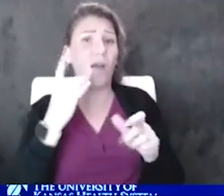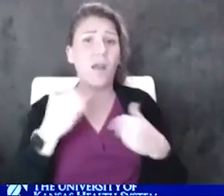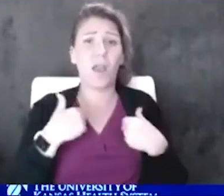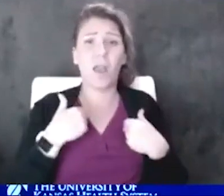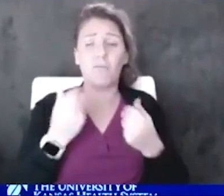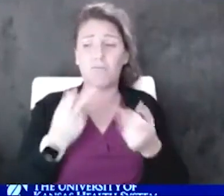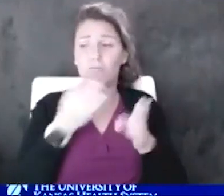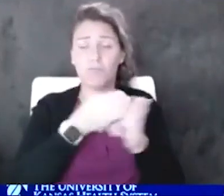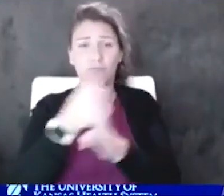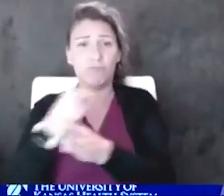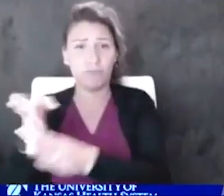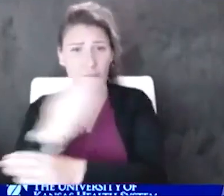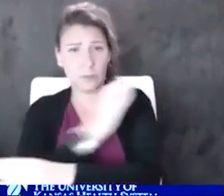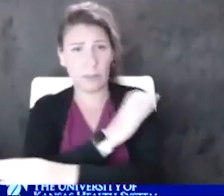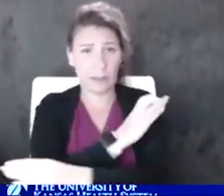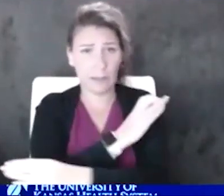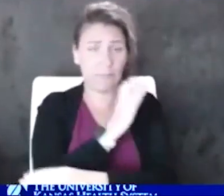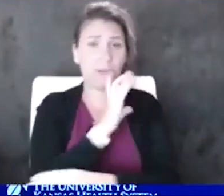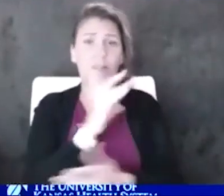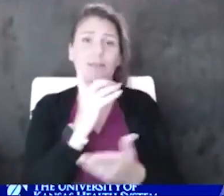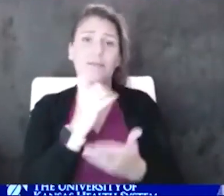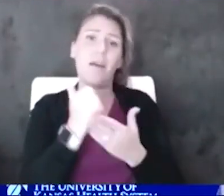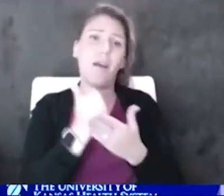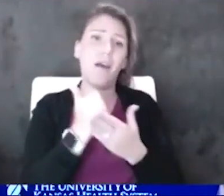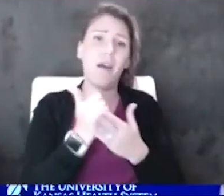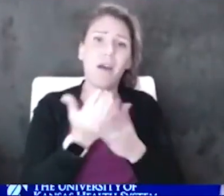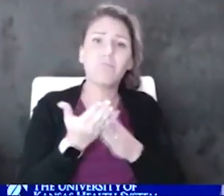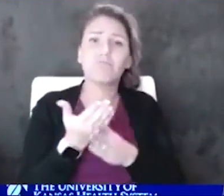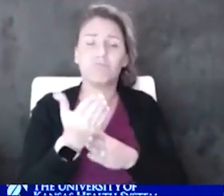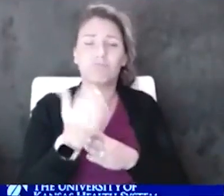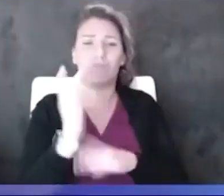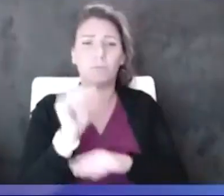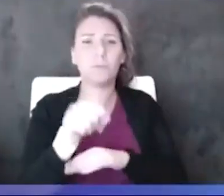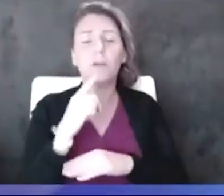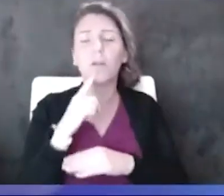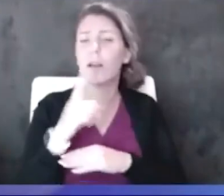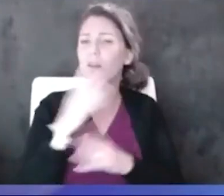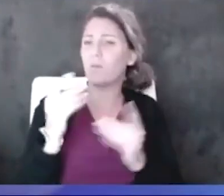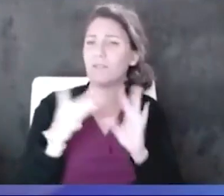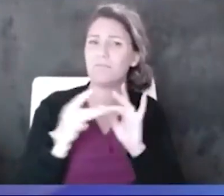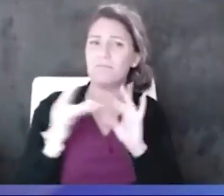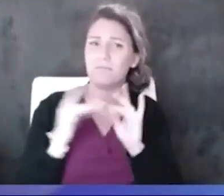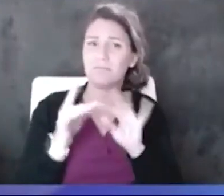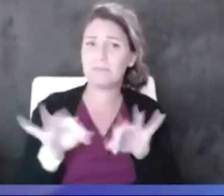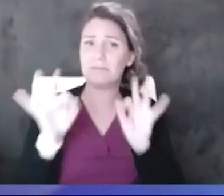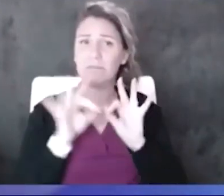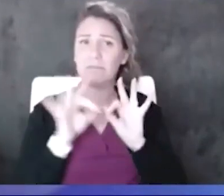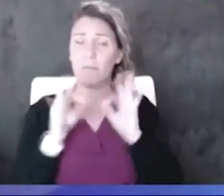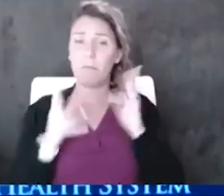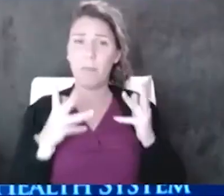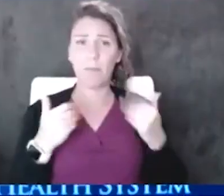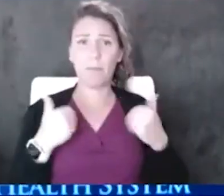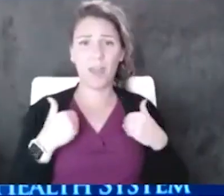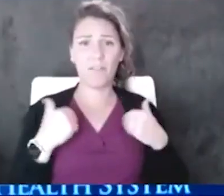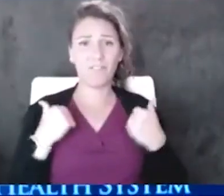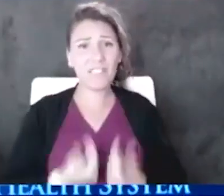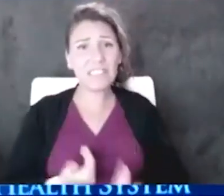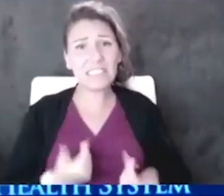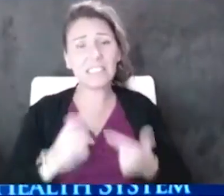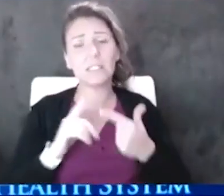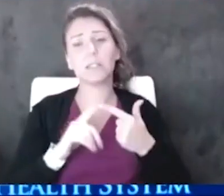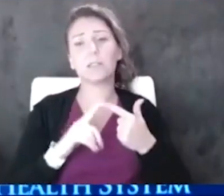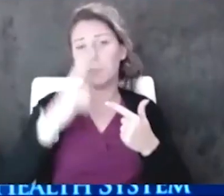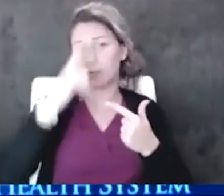clinic to help you get through that. And I just want to point out that the key is that you may have maybe fatigue, it may be the brain fog, it may